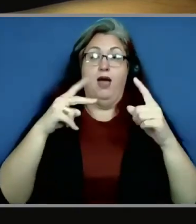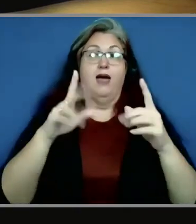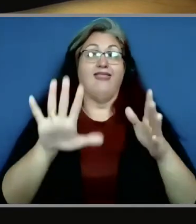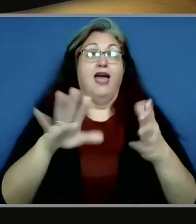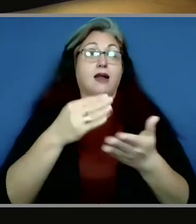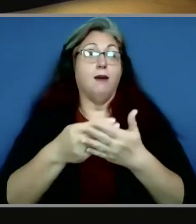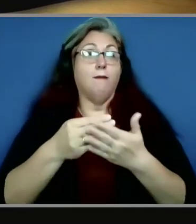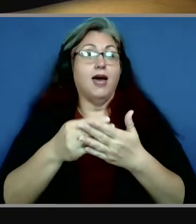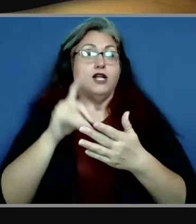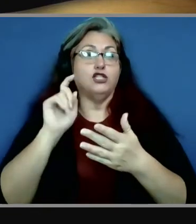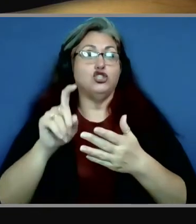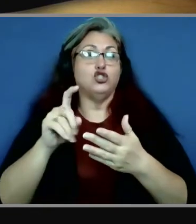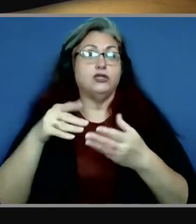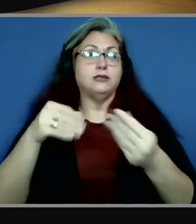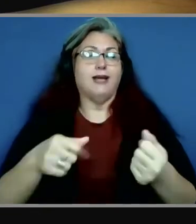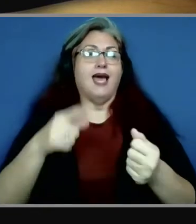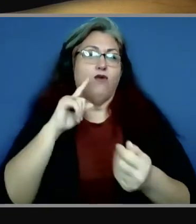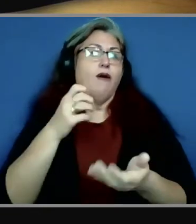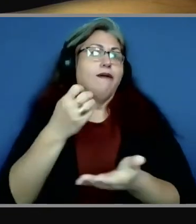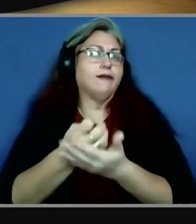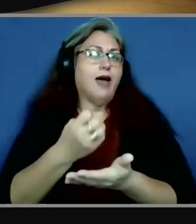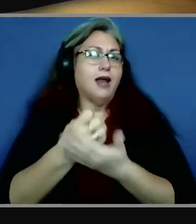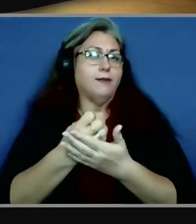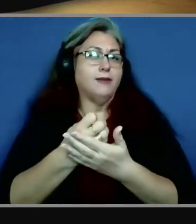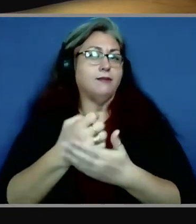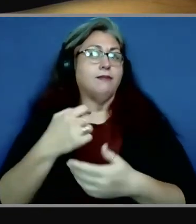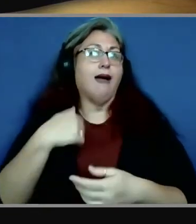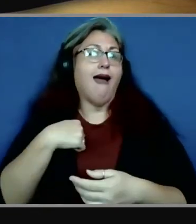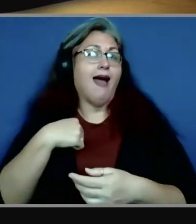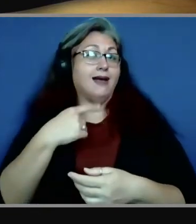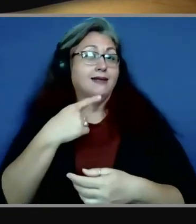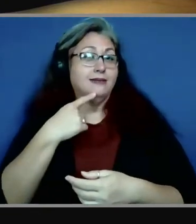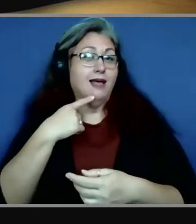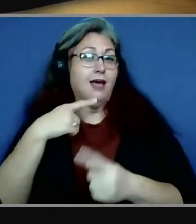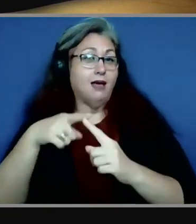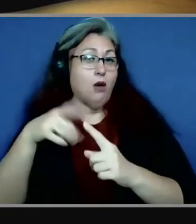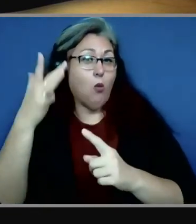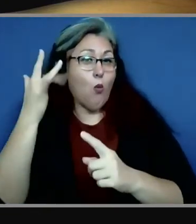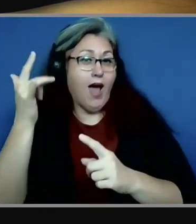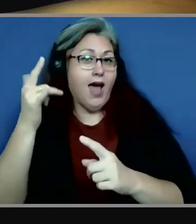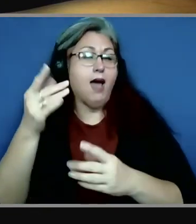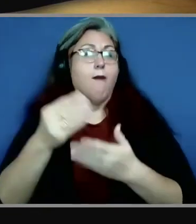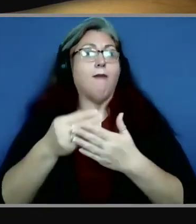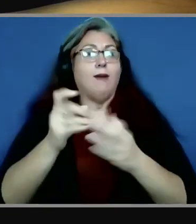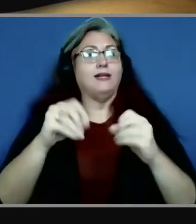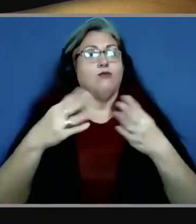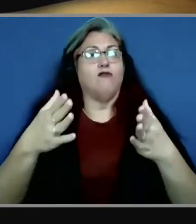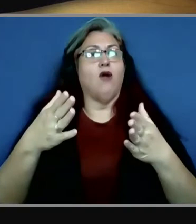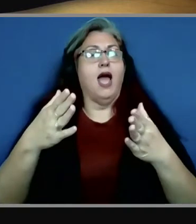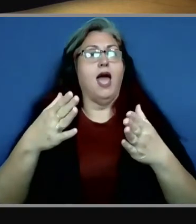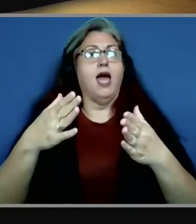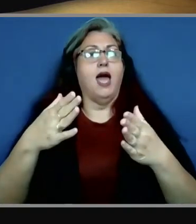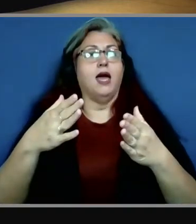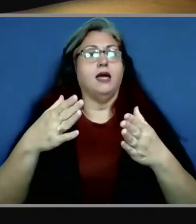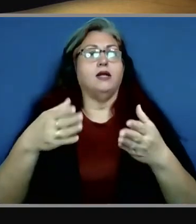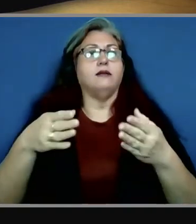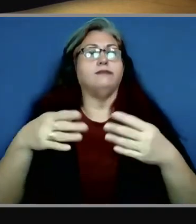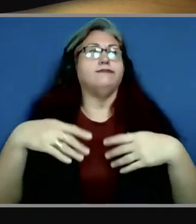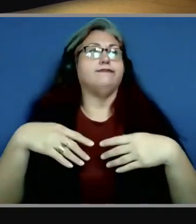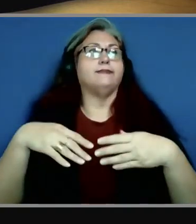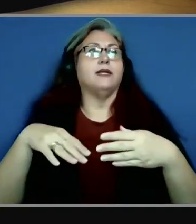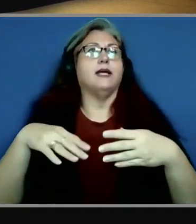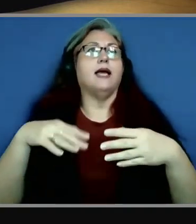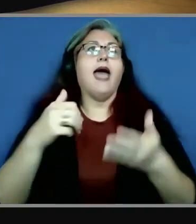be geared toward the economy. And why I say that is, one, the monies need to provide relief for businesses, create job